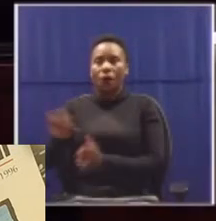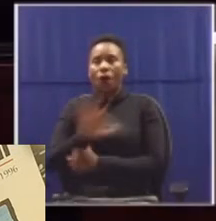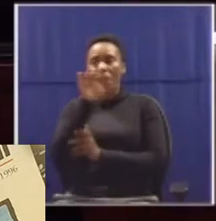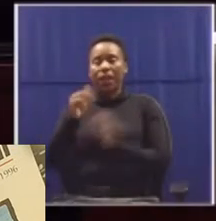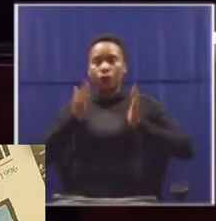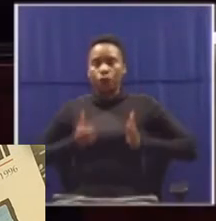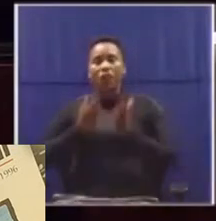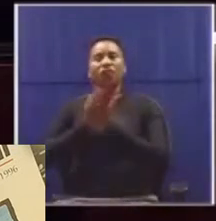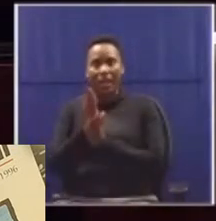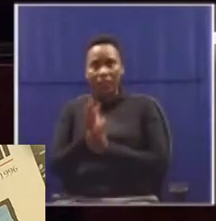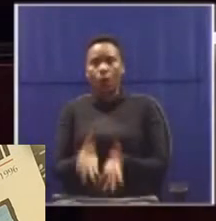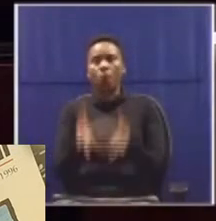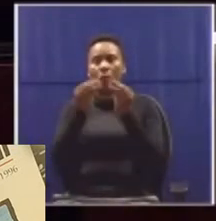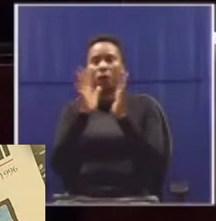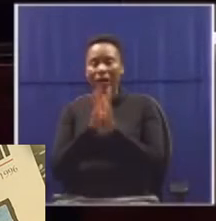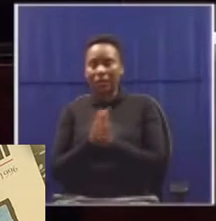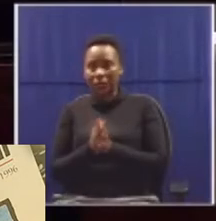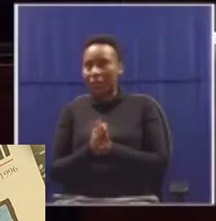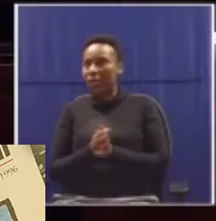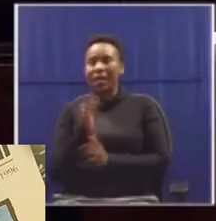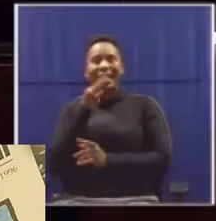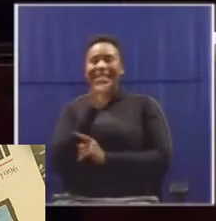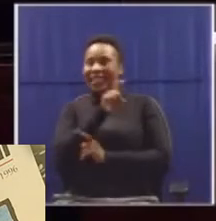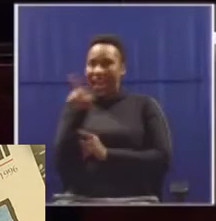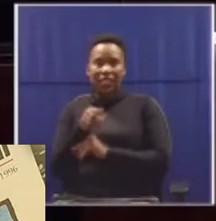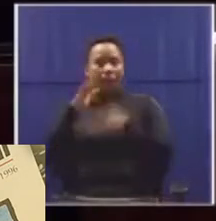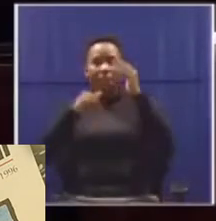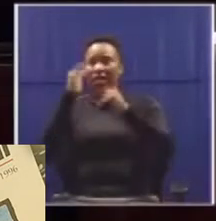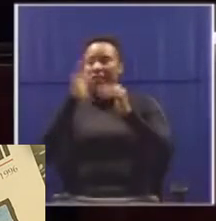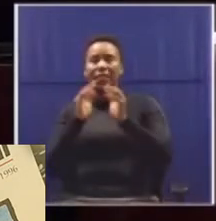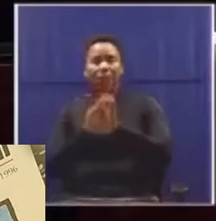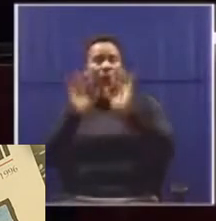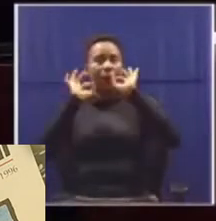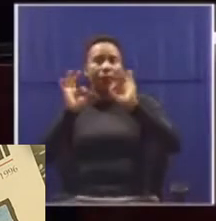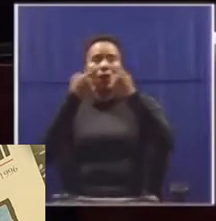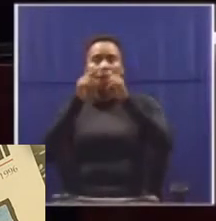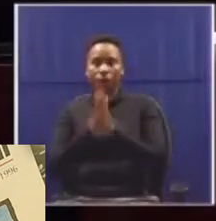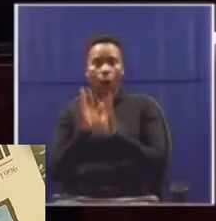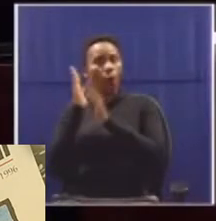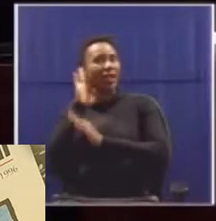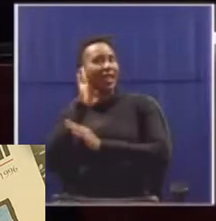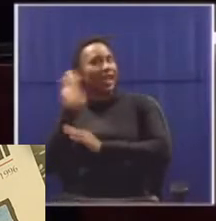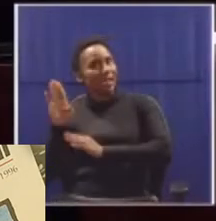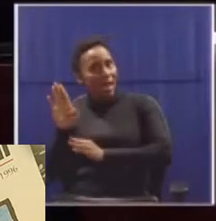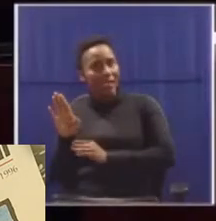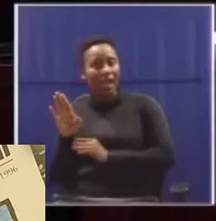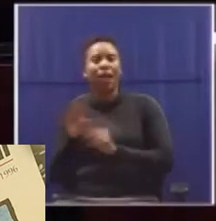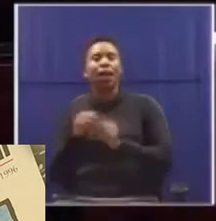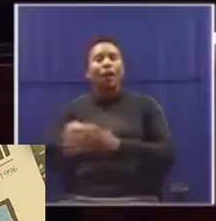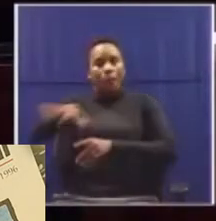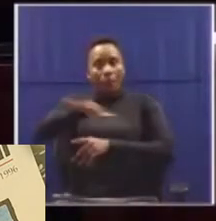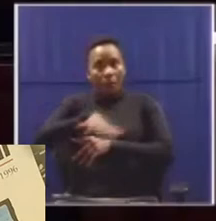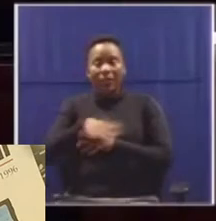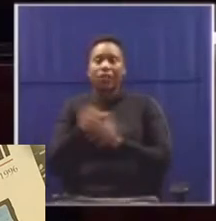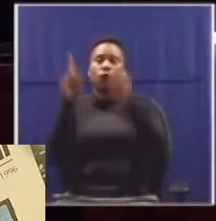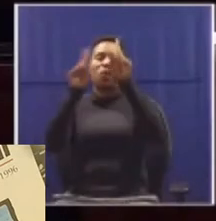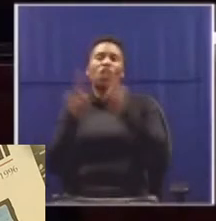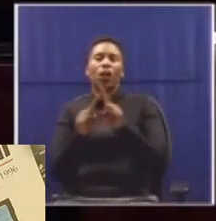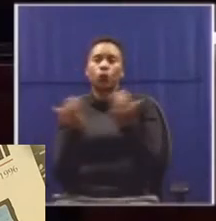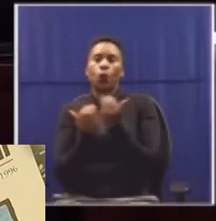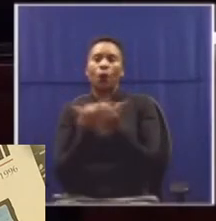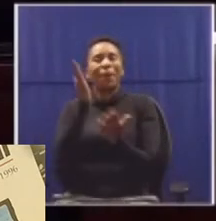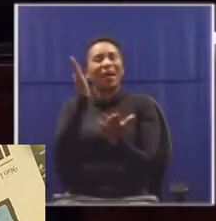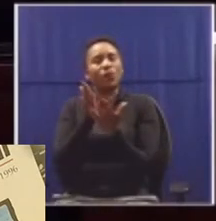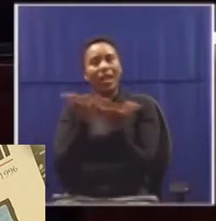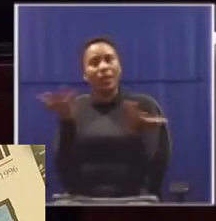non-compliance with minimum building safety and fire standards for residential facilities in special schools particularly in